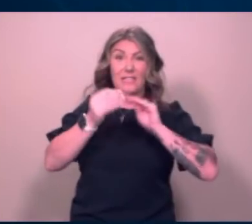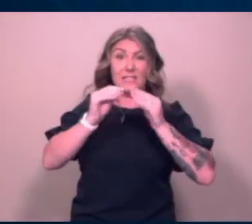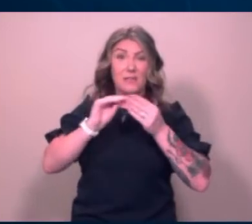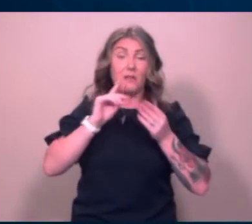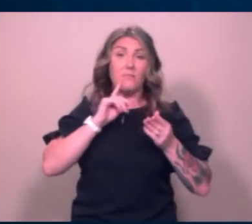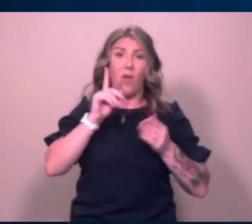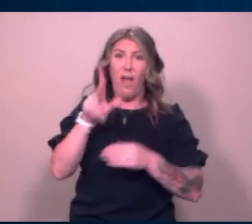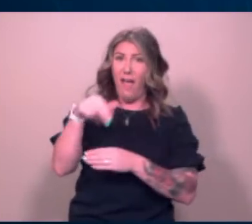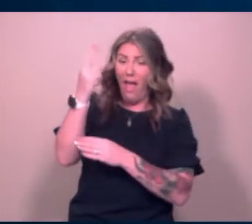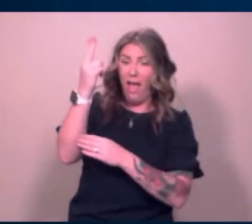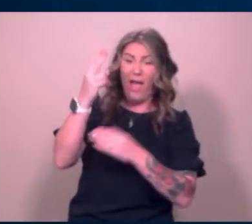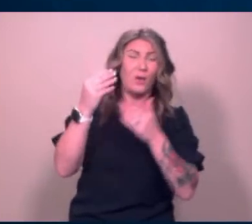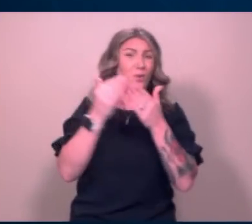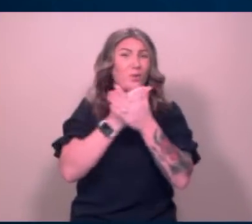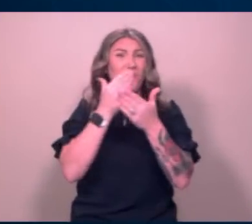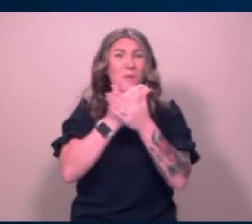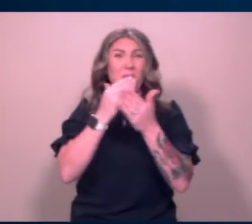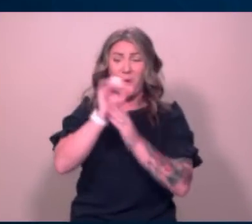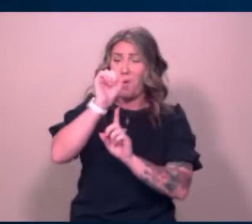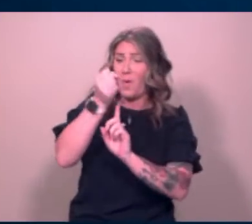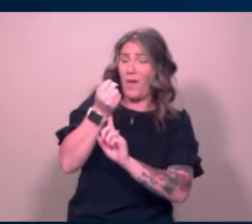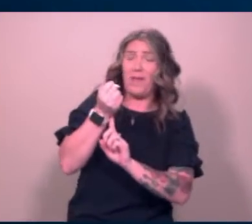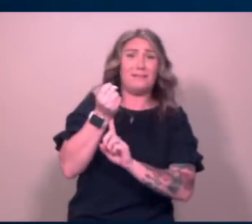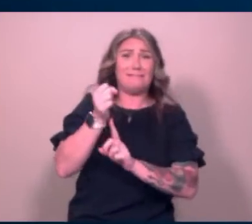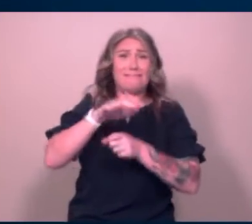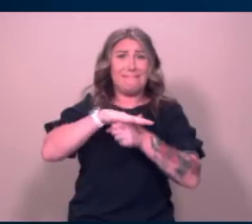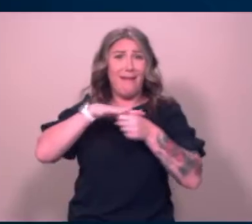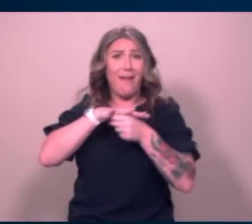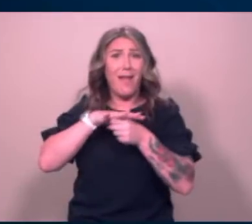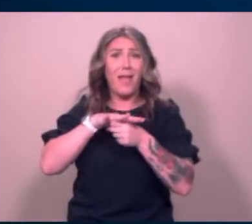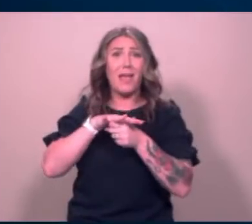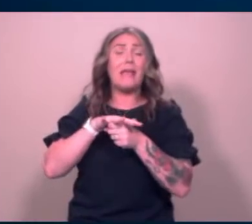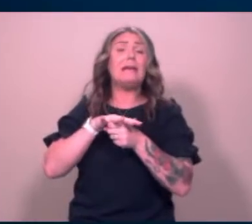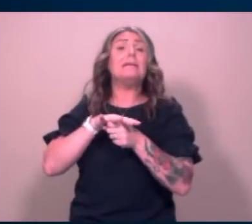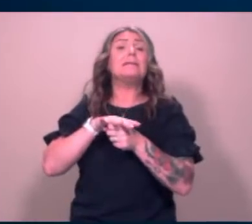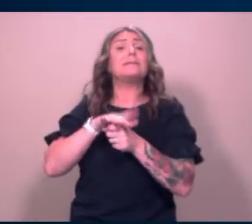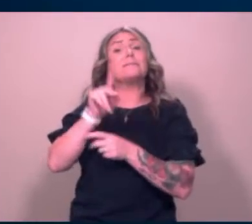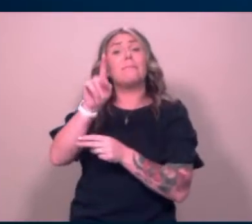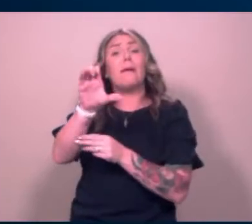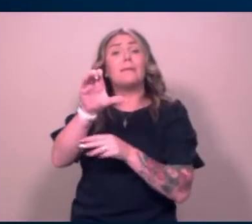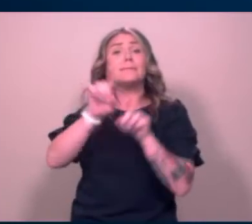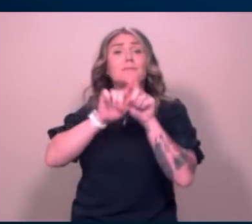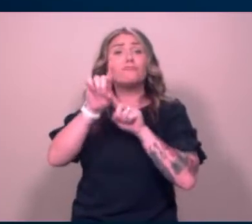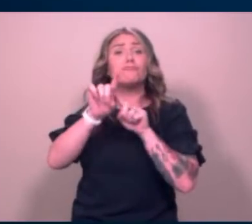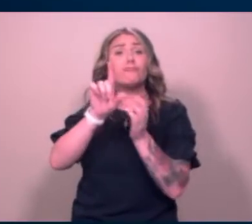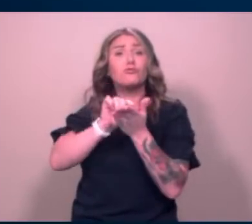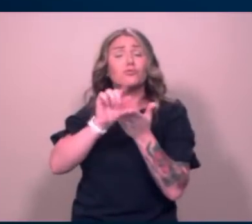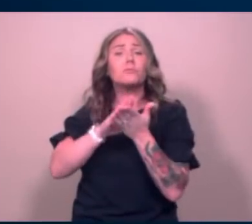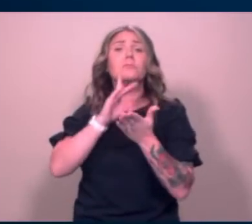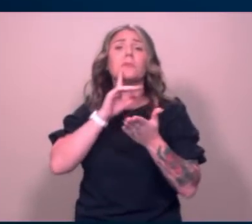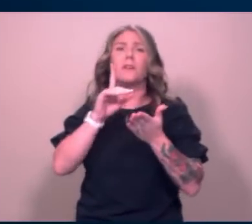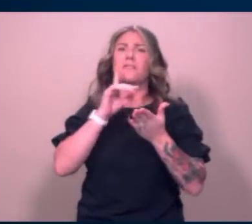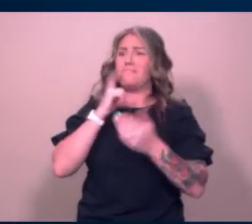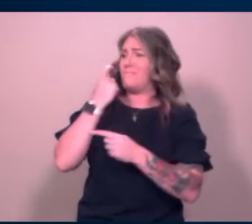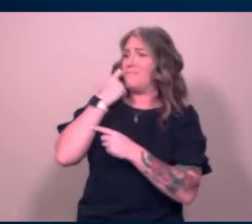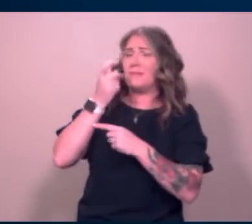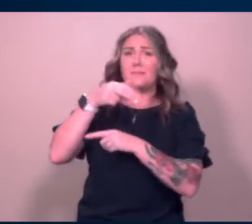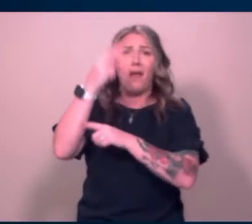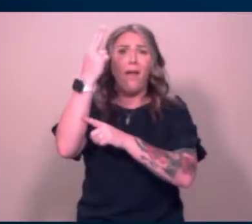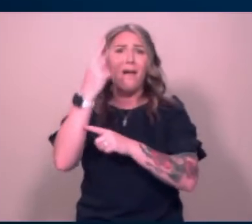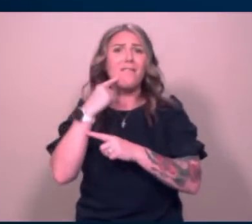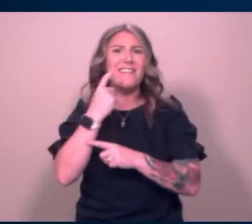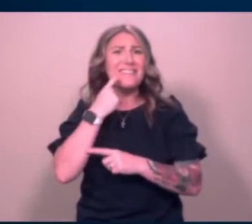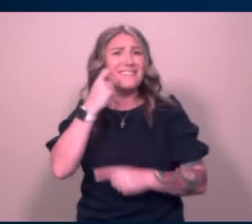all-time high for new cases in our area. The Star reported that they had a recent high of an all-time